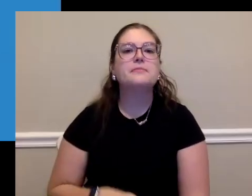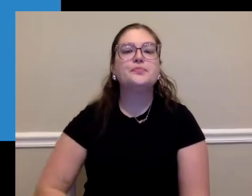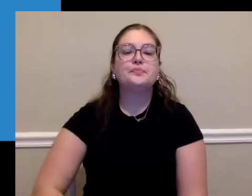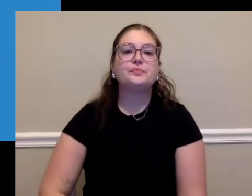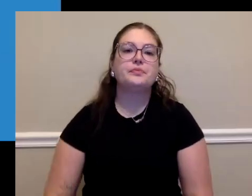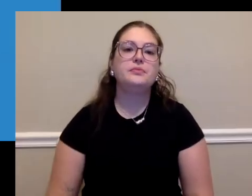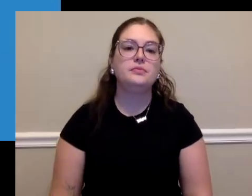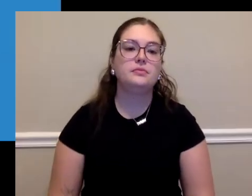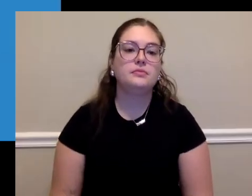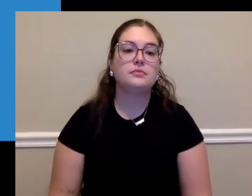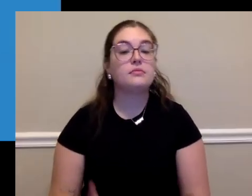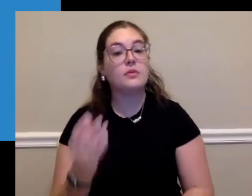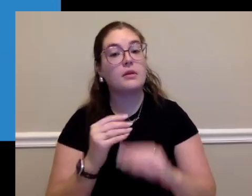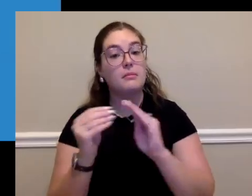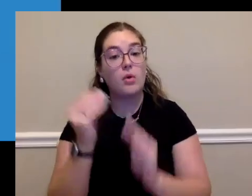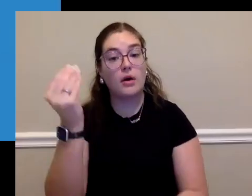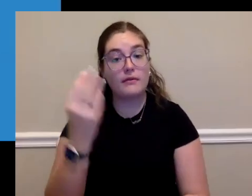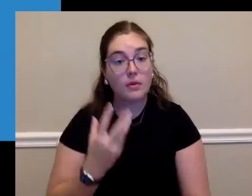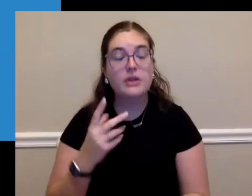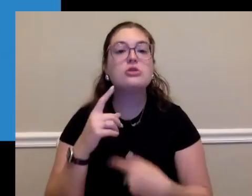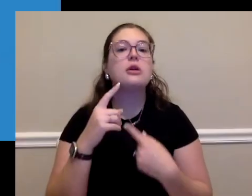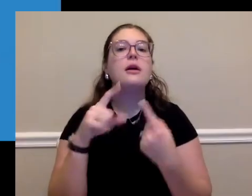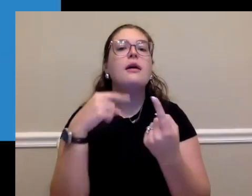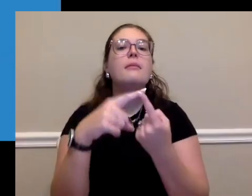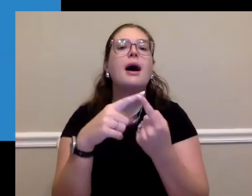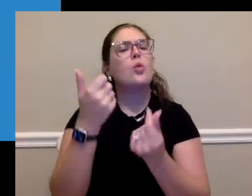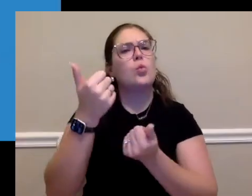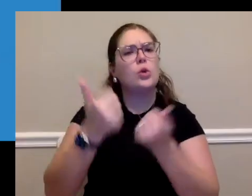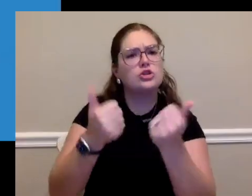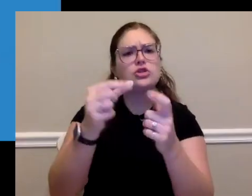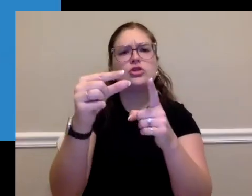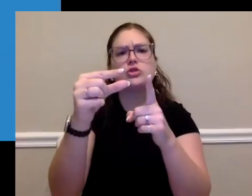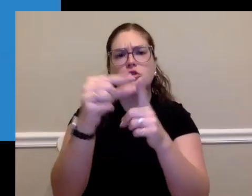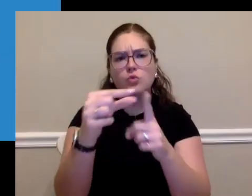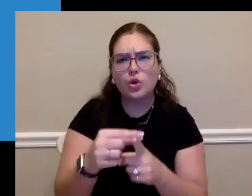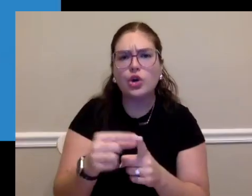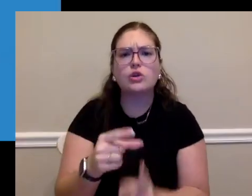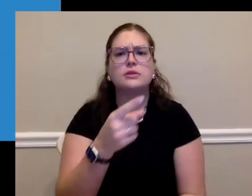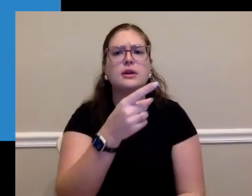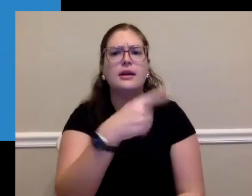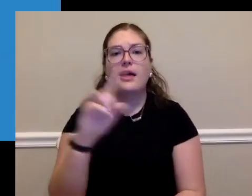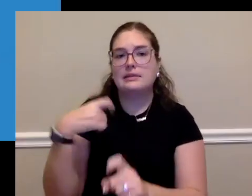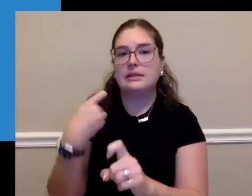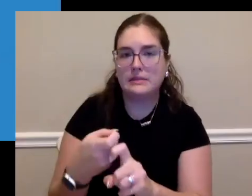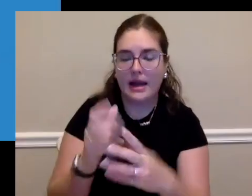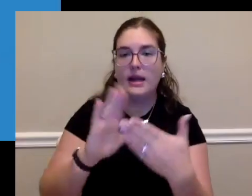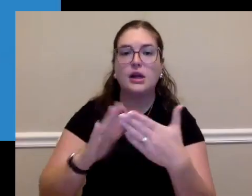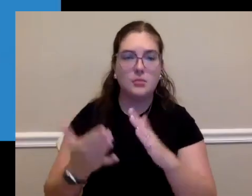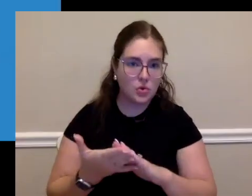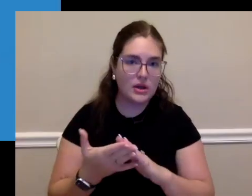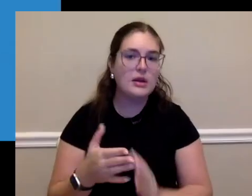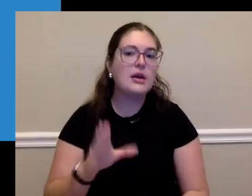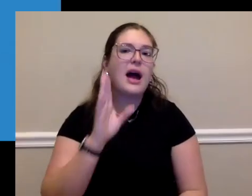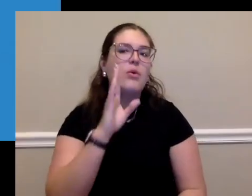You want more information about like which terms the Latin American community or the Hispanic community, I'm going to try to